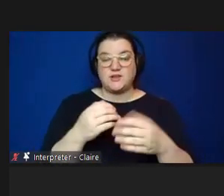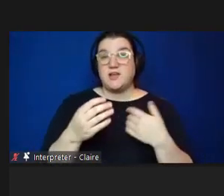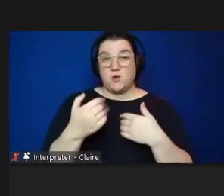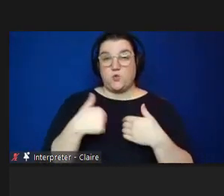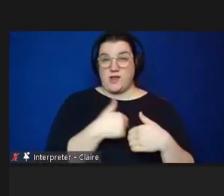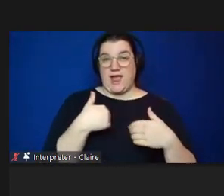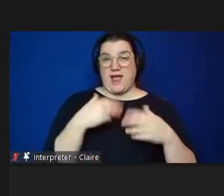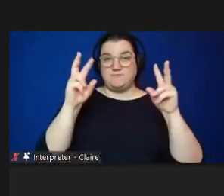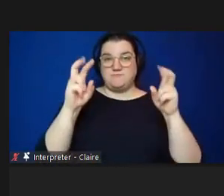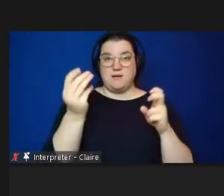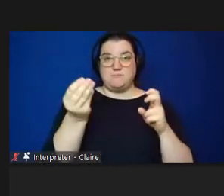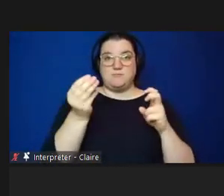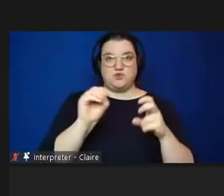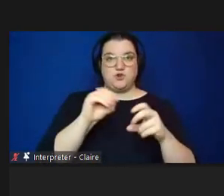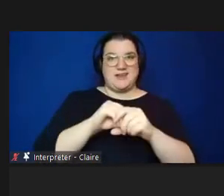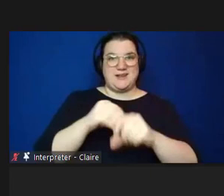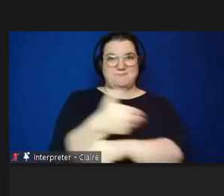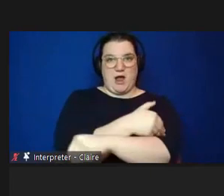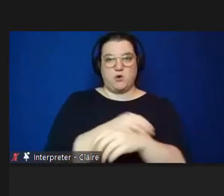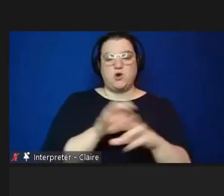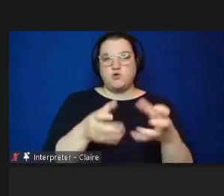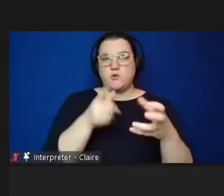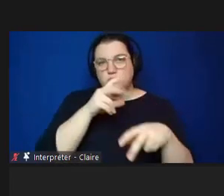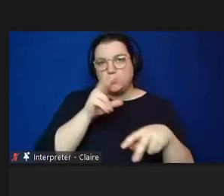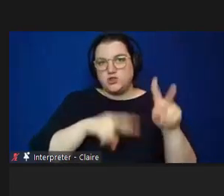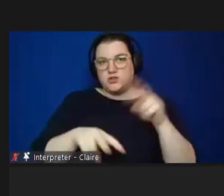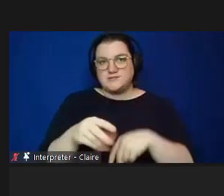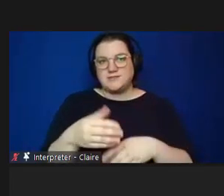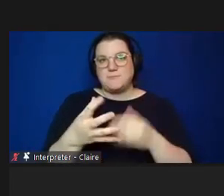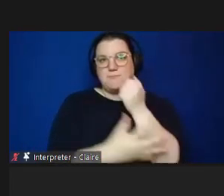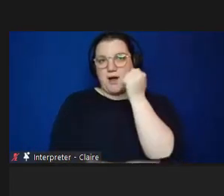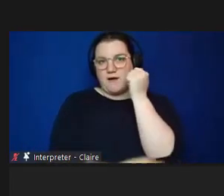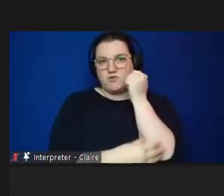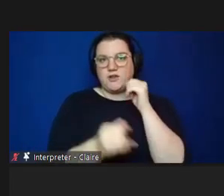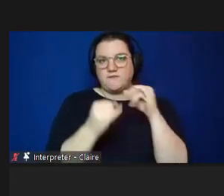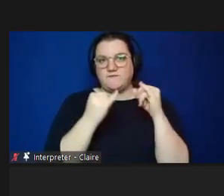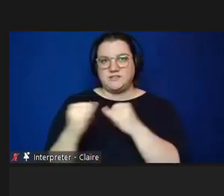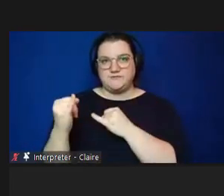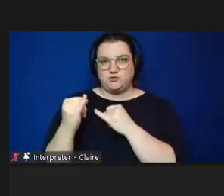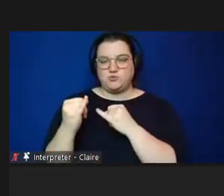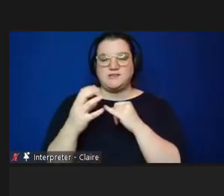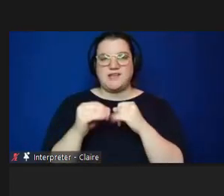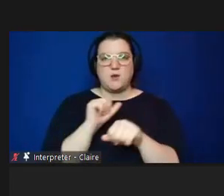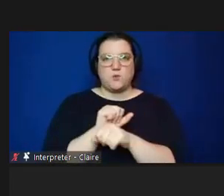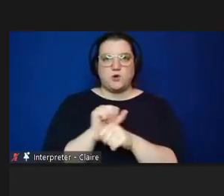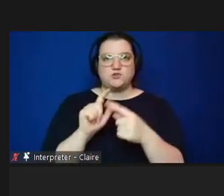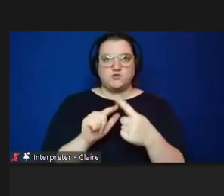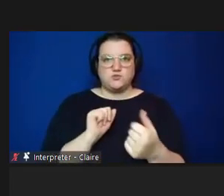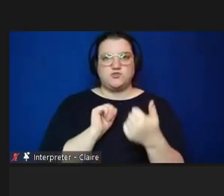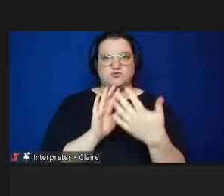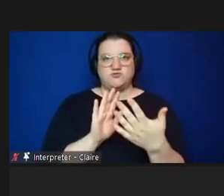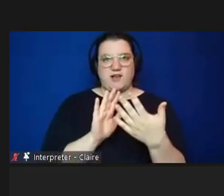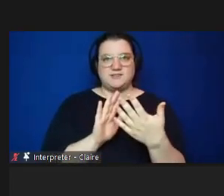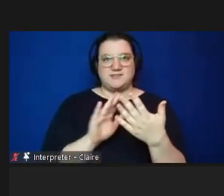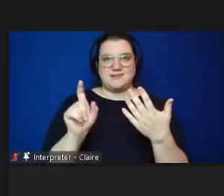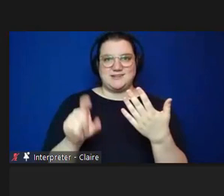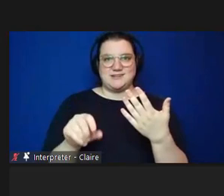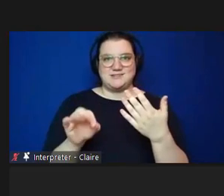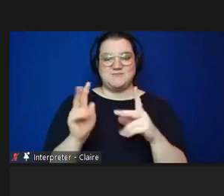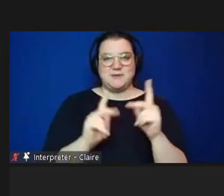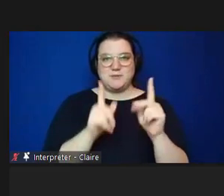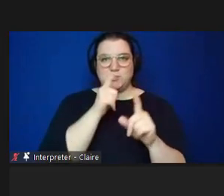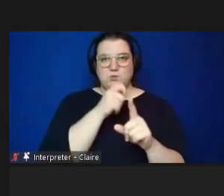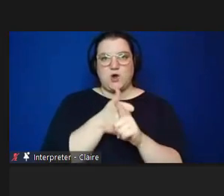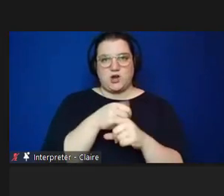that looks at the poverty of individuals and works to address the needs of people who are